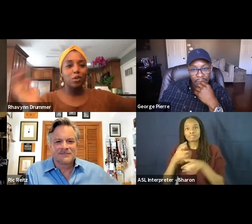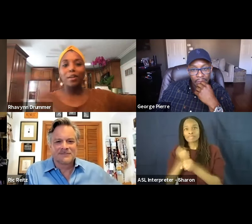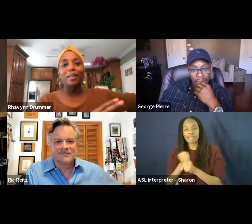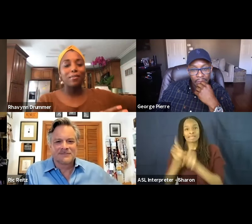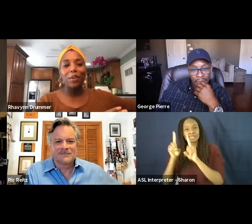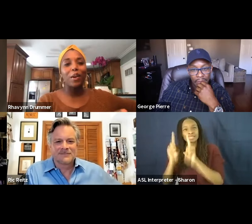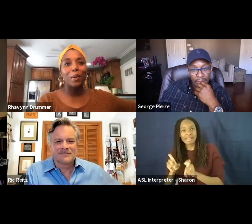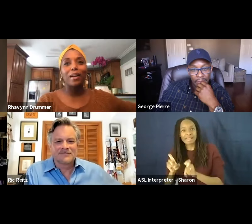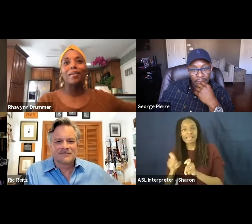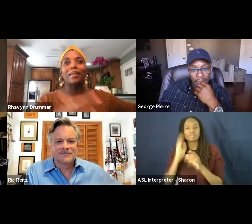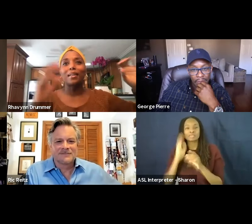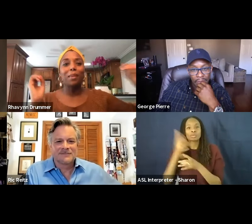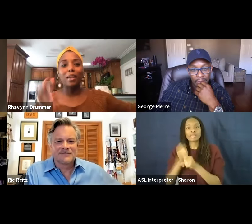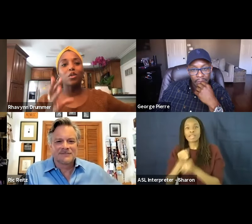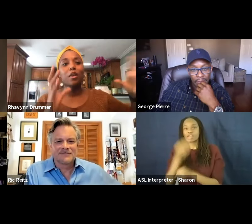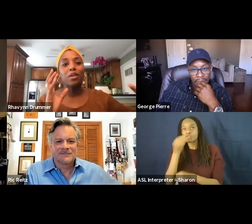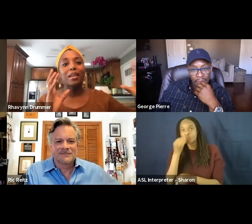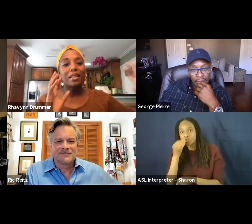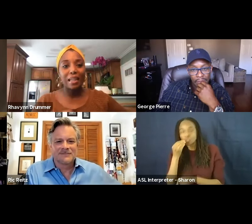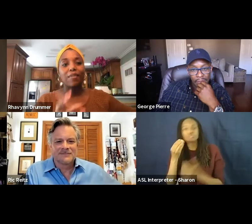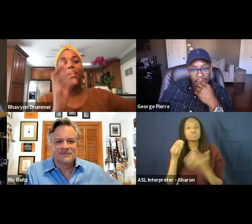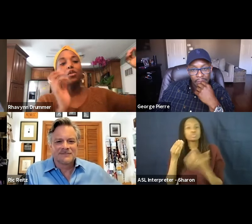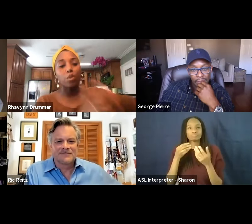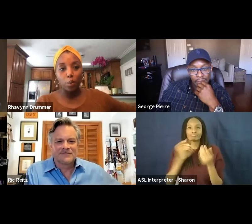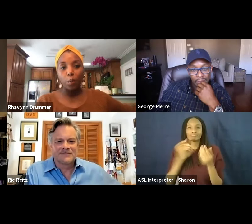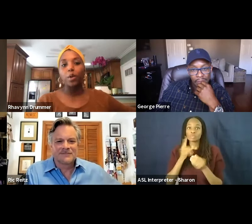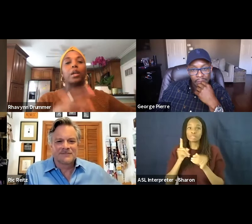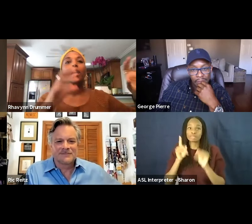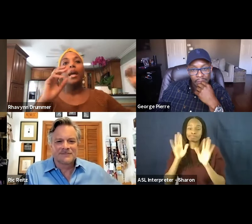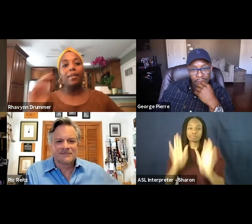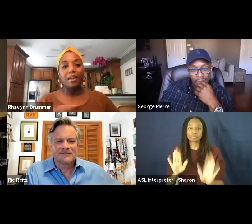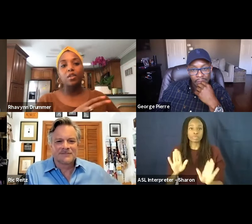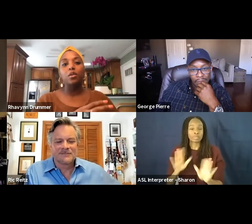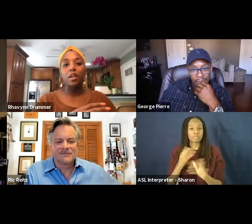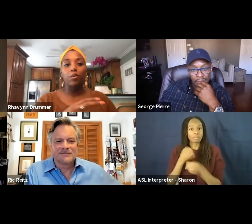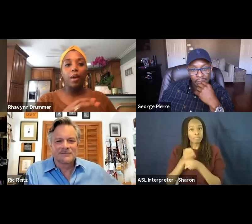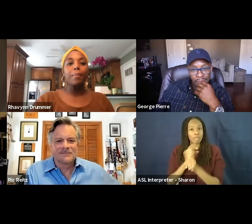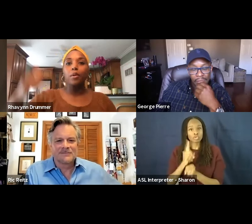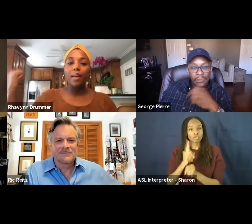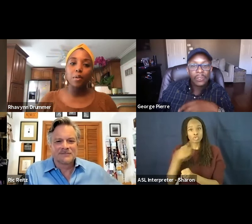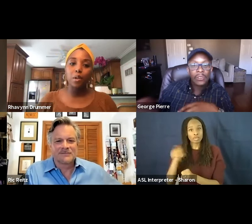getting treated very well, and then making sure everything is safe. They do their work, and then as soon